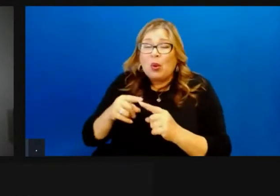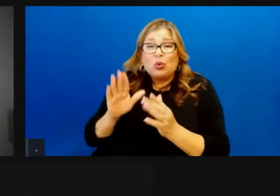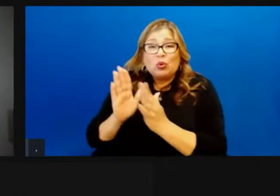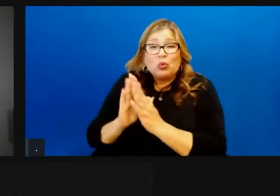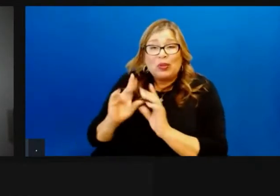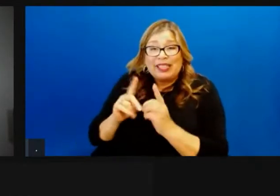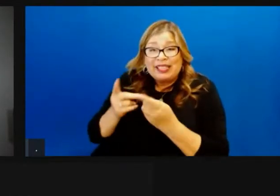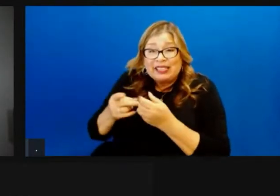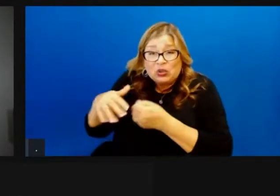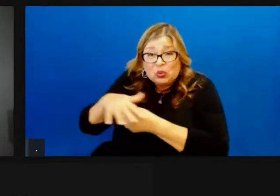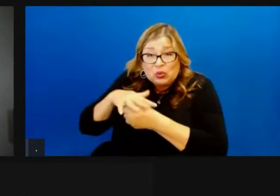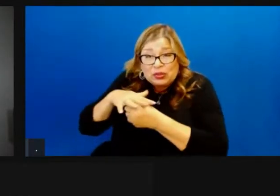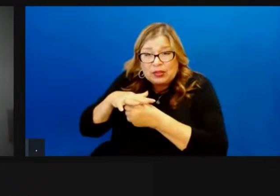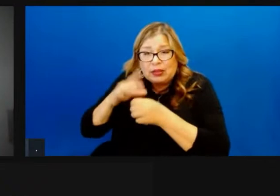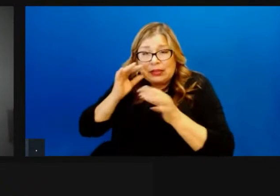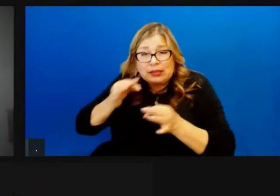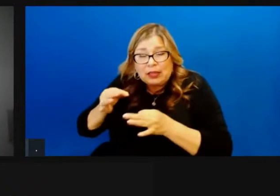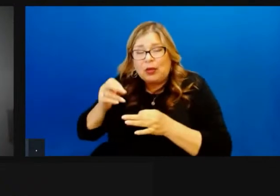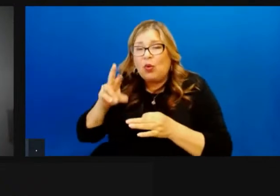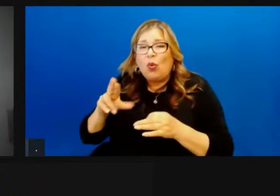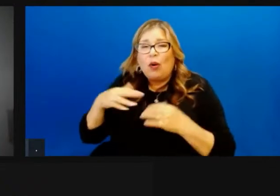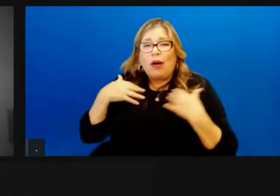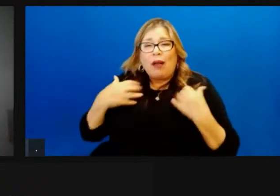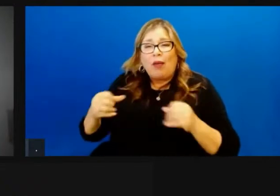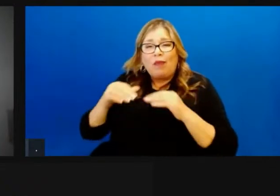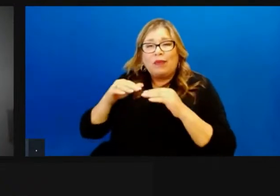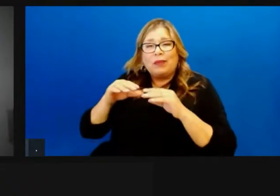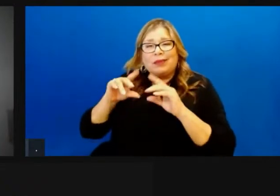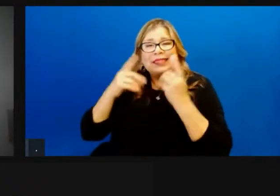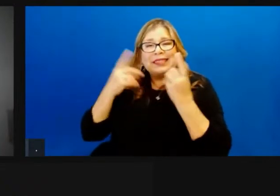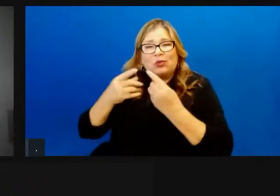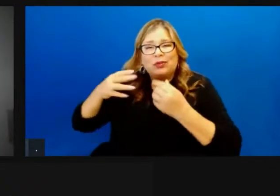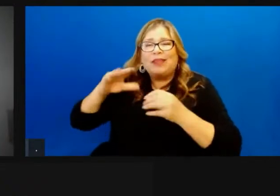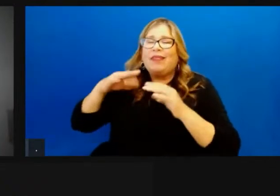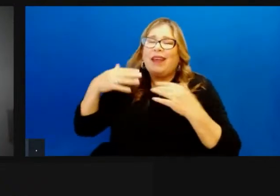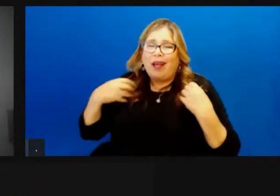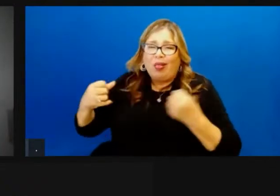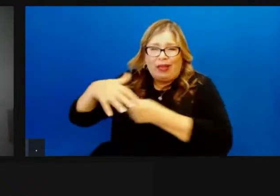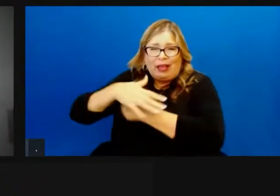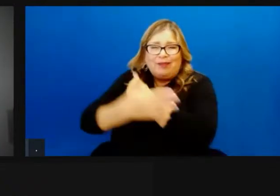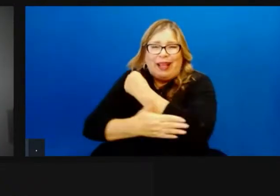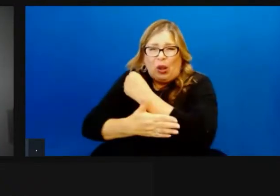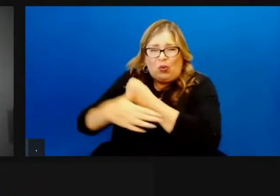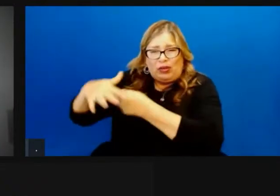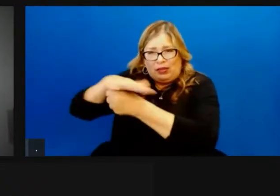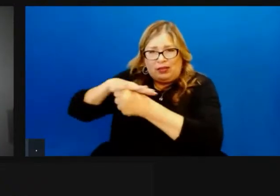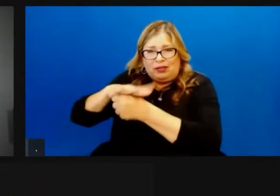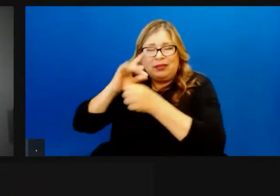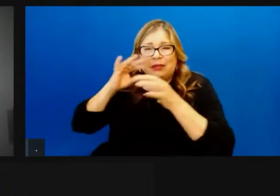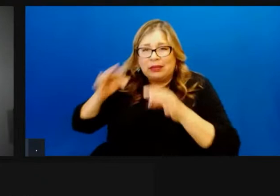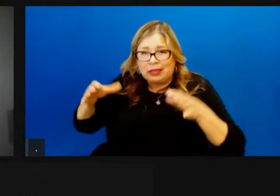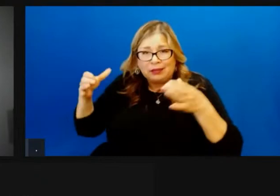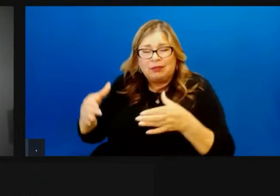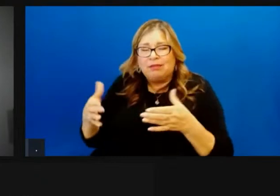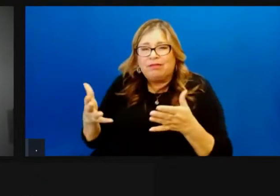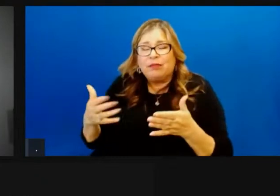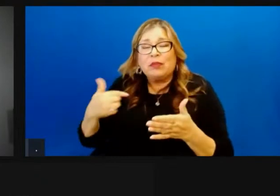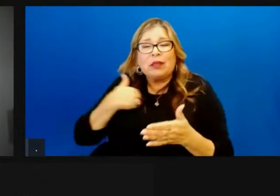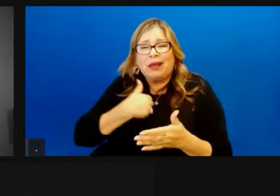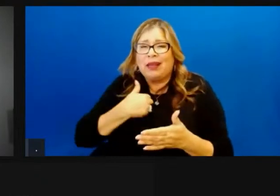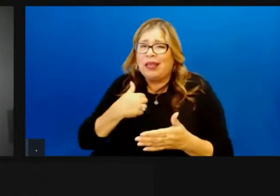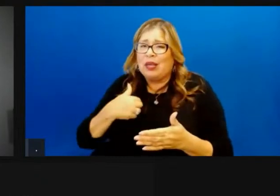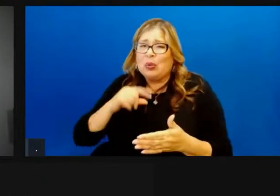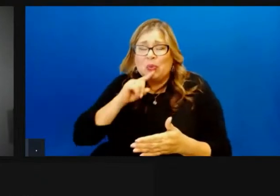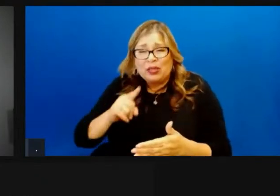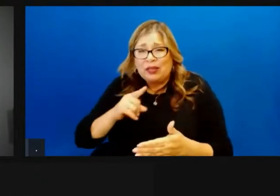I certainly want to emphasize, because of my admiration and appreciation for local health leaders,